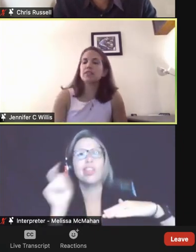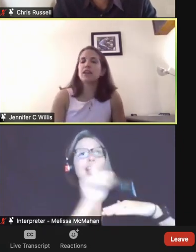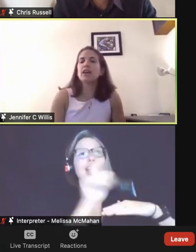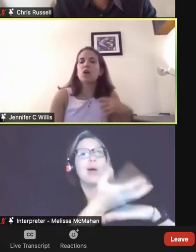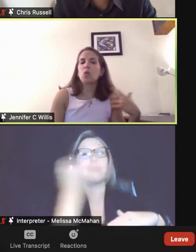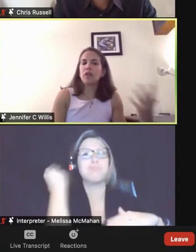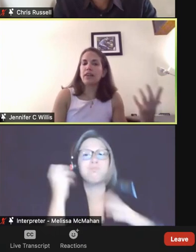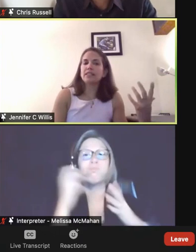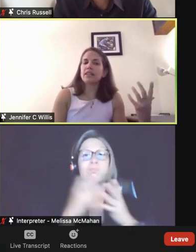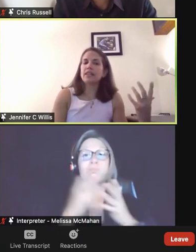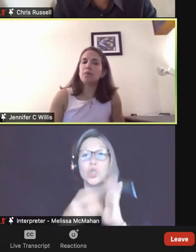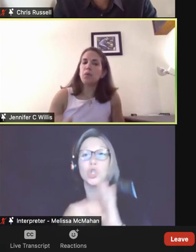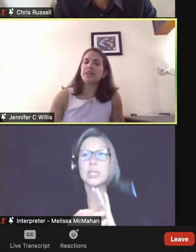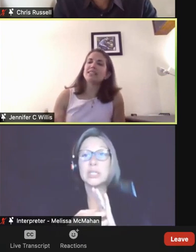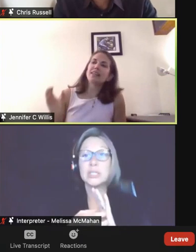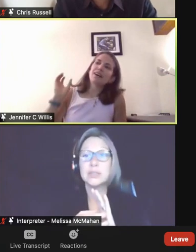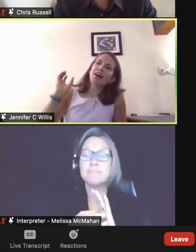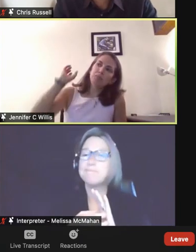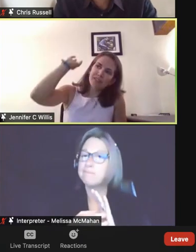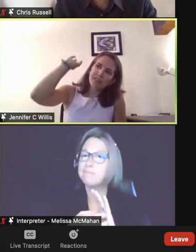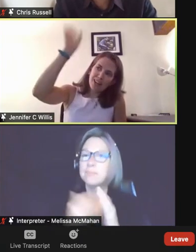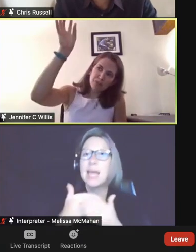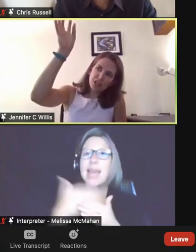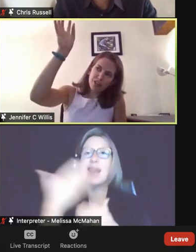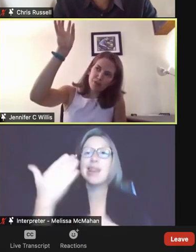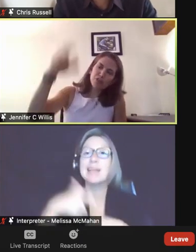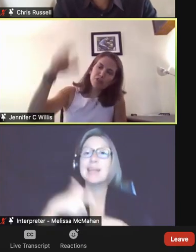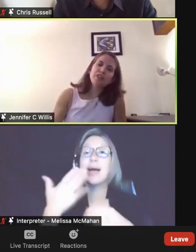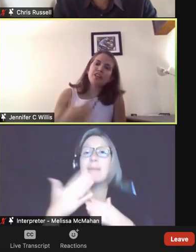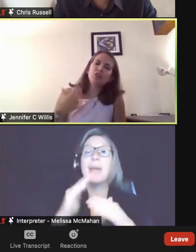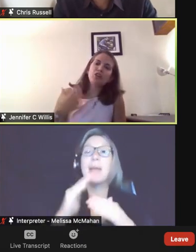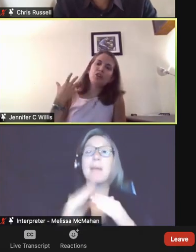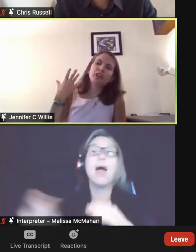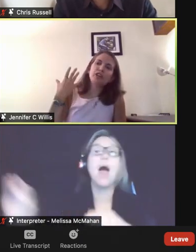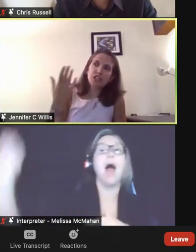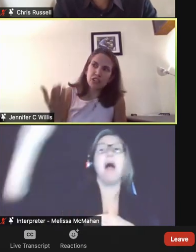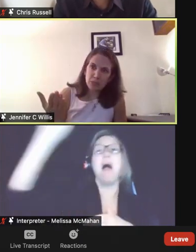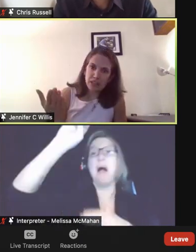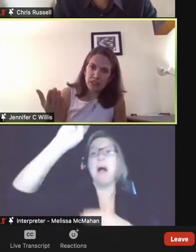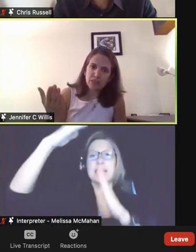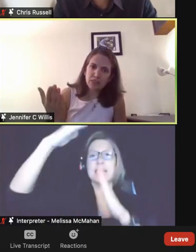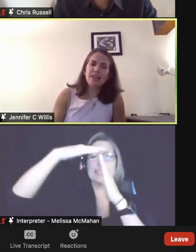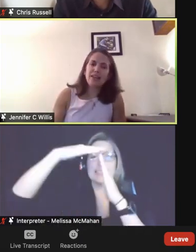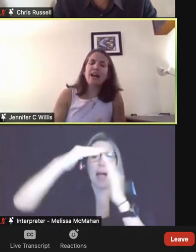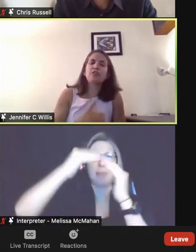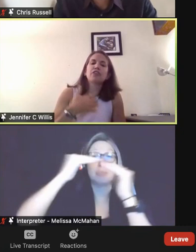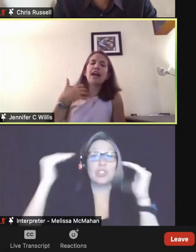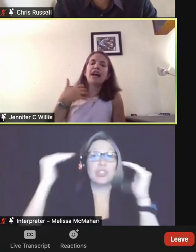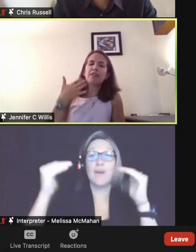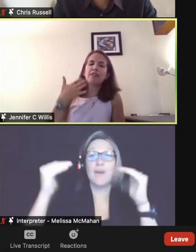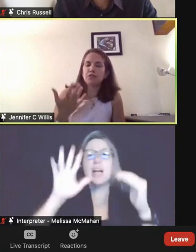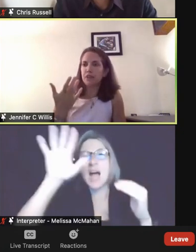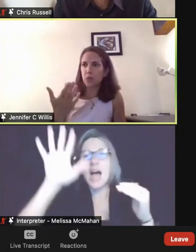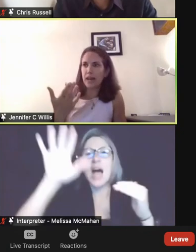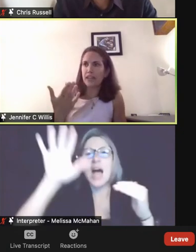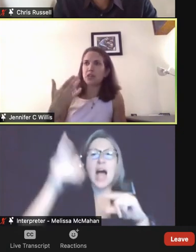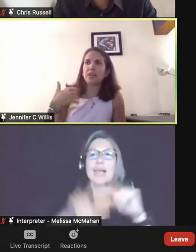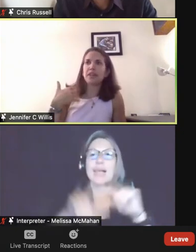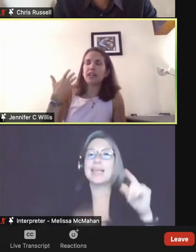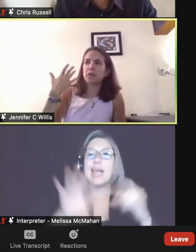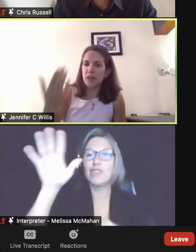of cookies. Well, next time, maybe we could stick it up on the top shelf so that they no longer can reach it themselves. Now they're going to have to